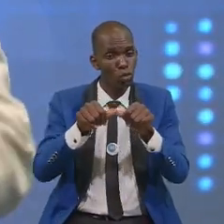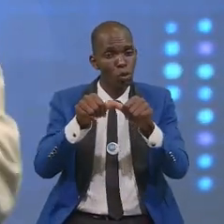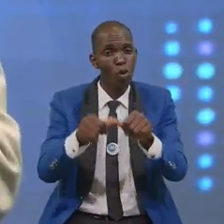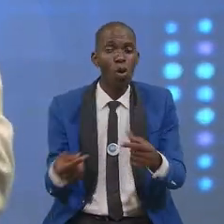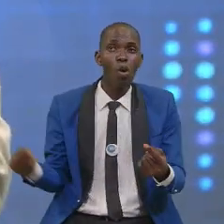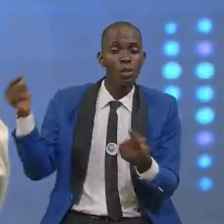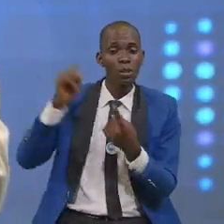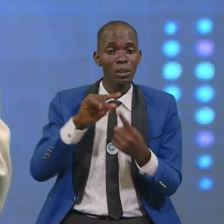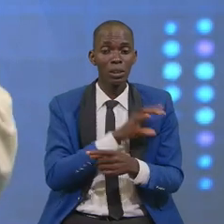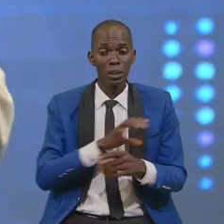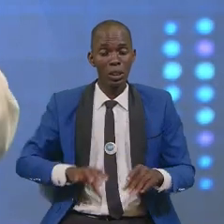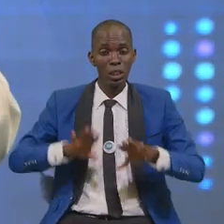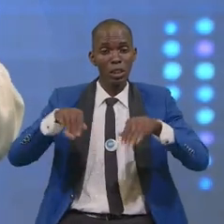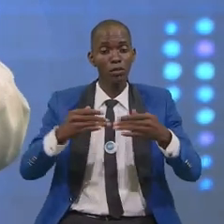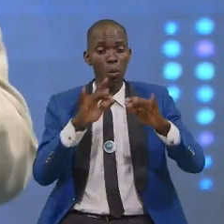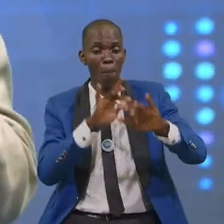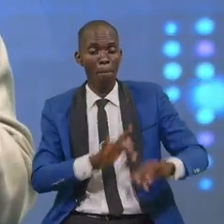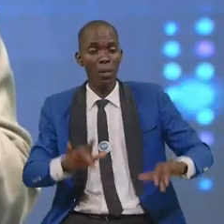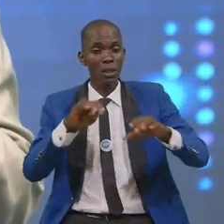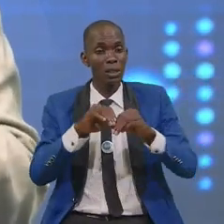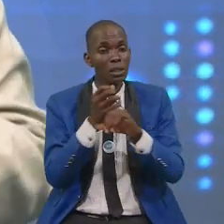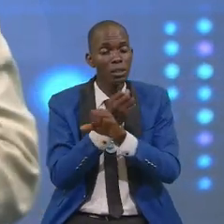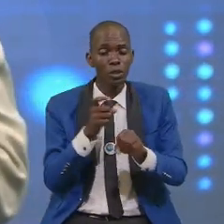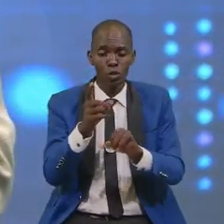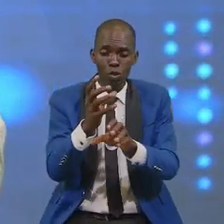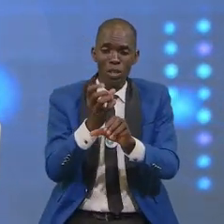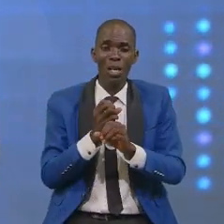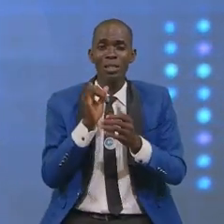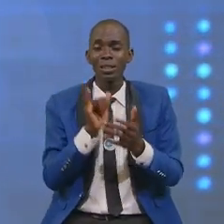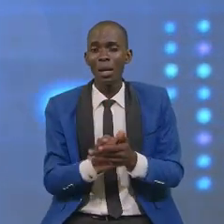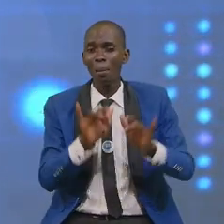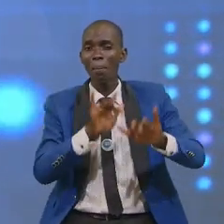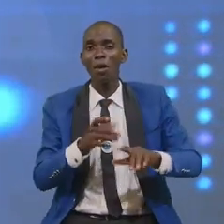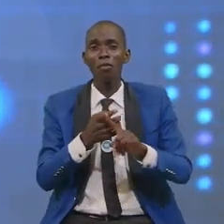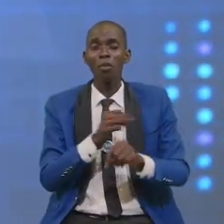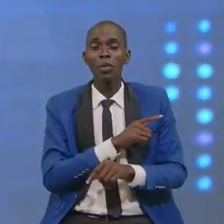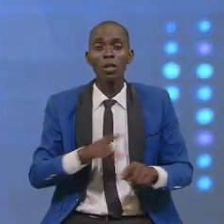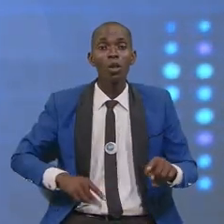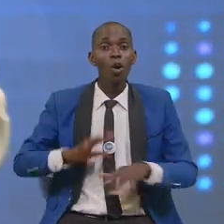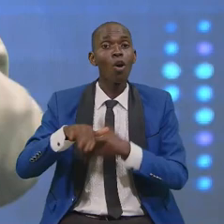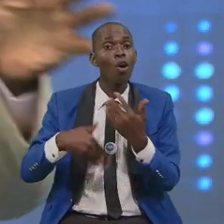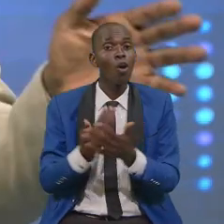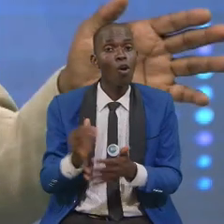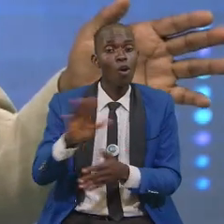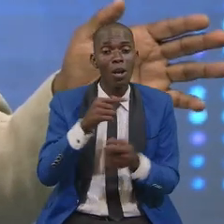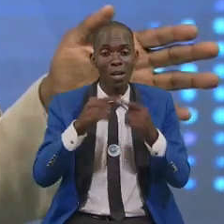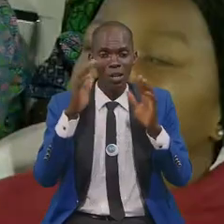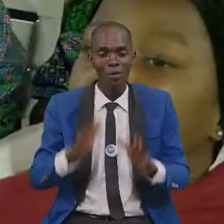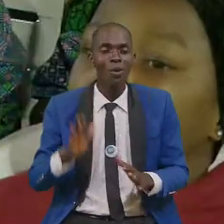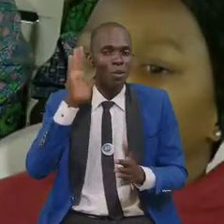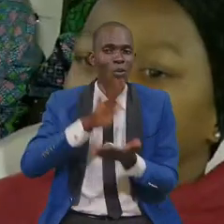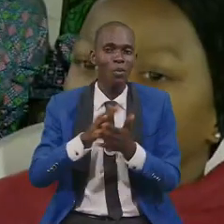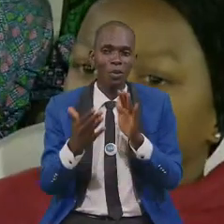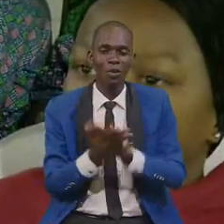mercy in salvation and you get that mercy from the Lord, all your enemies will become